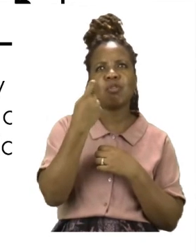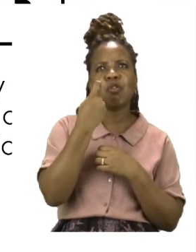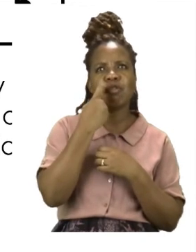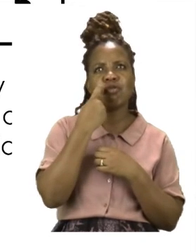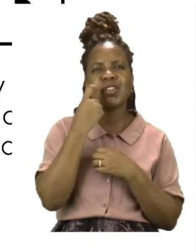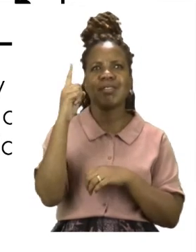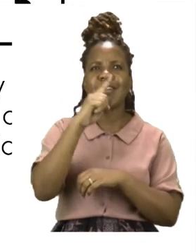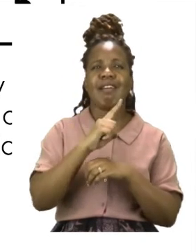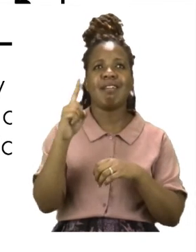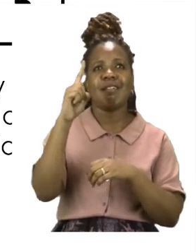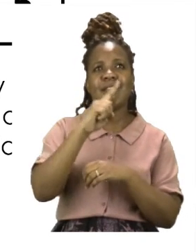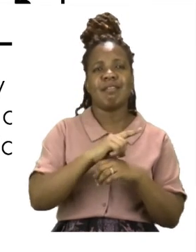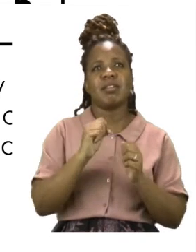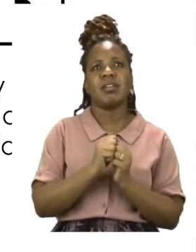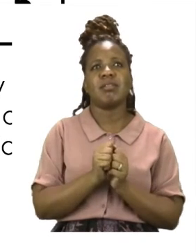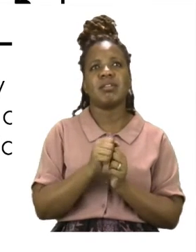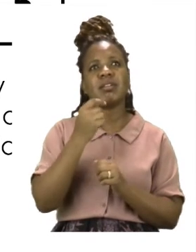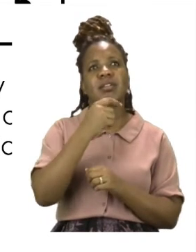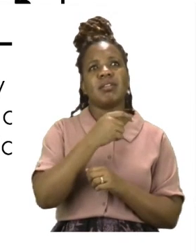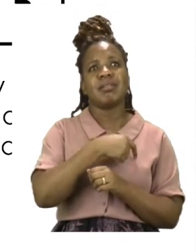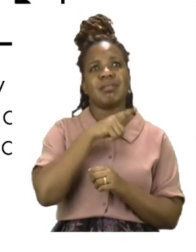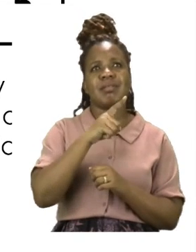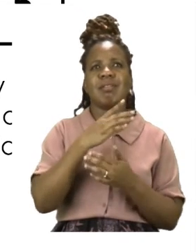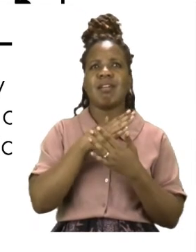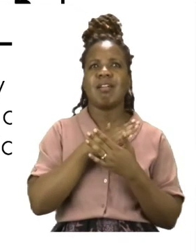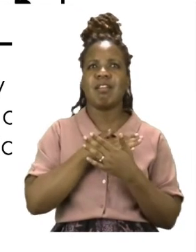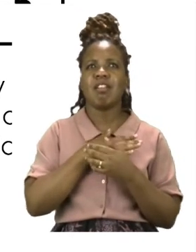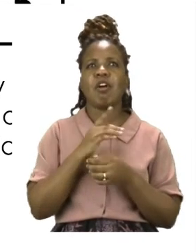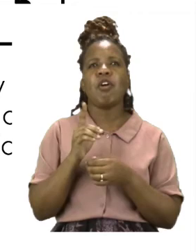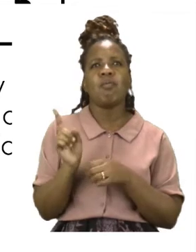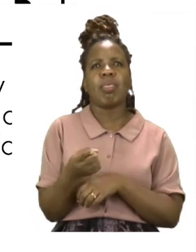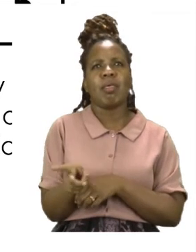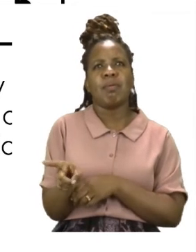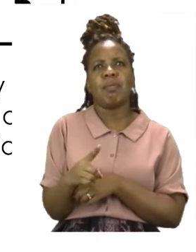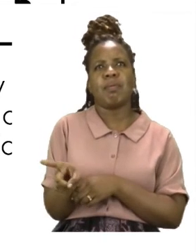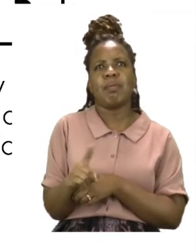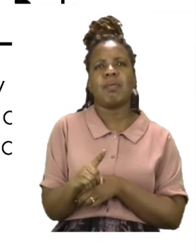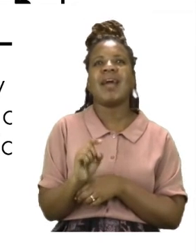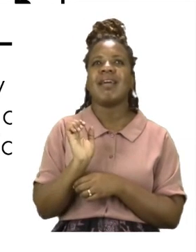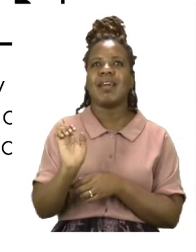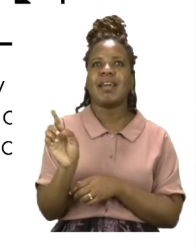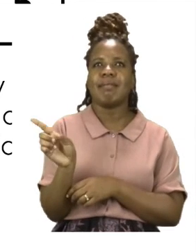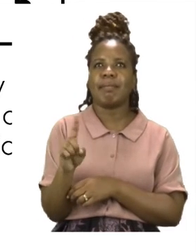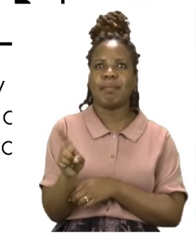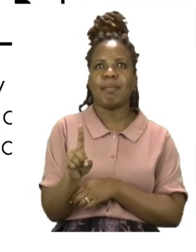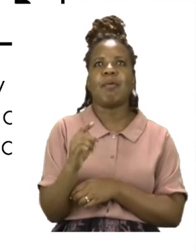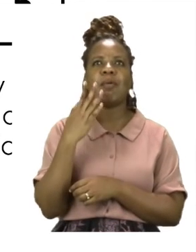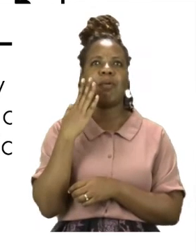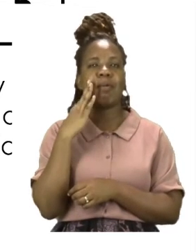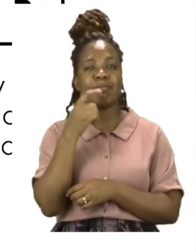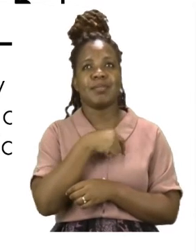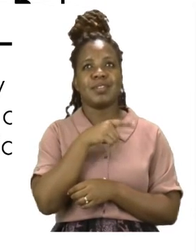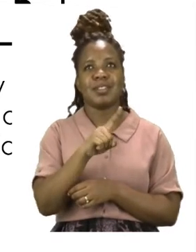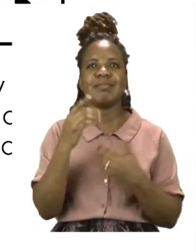her tail when she is happy. So this is about Pam the fish. And look